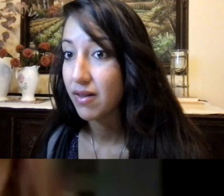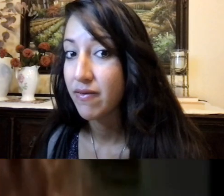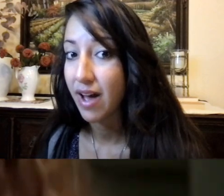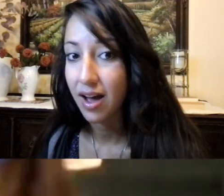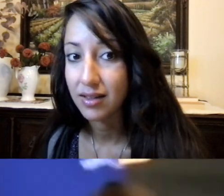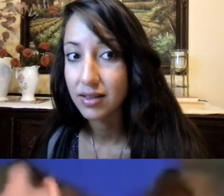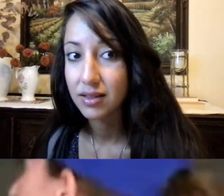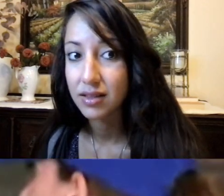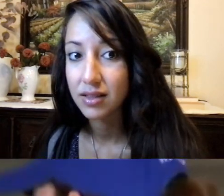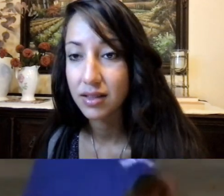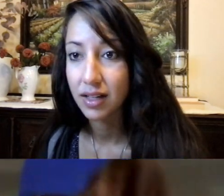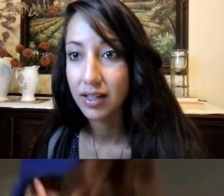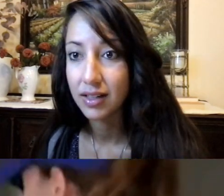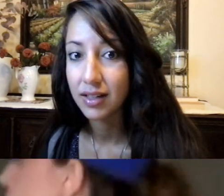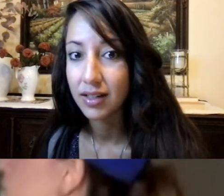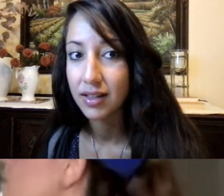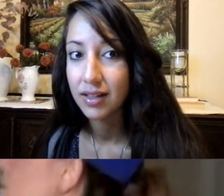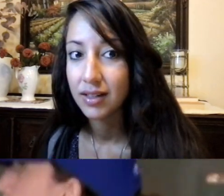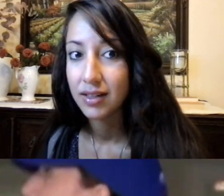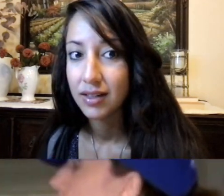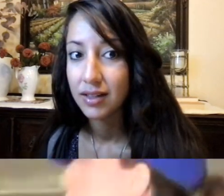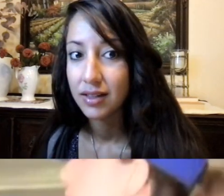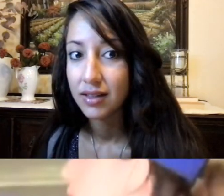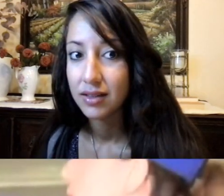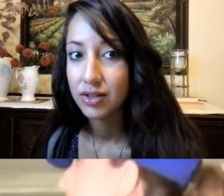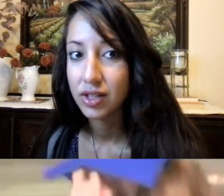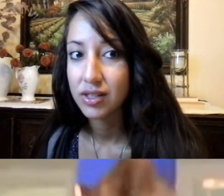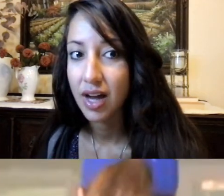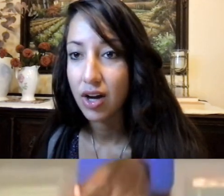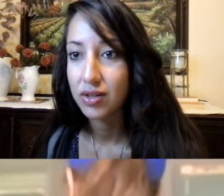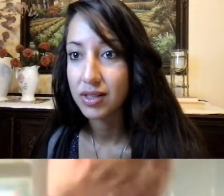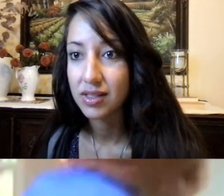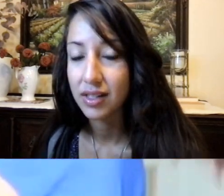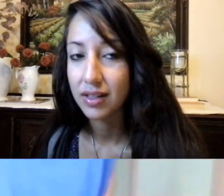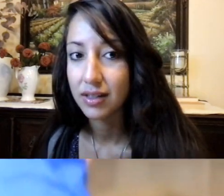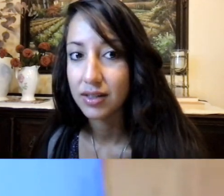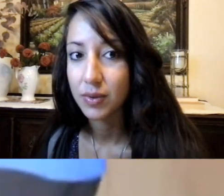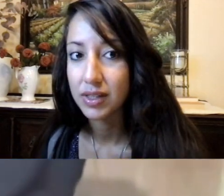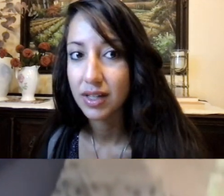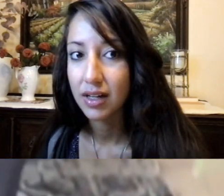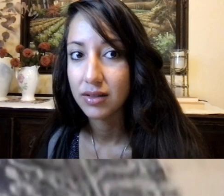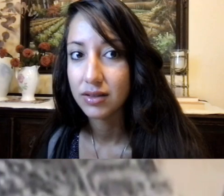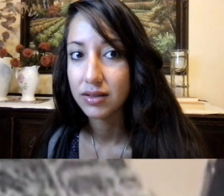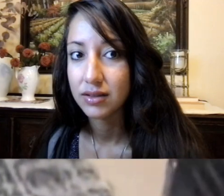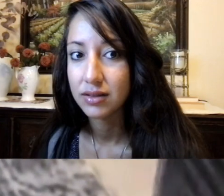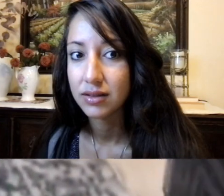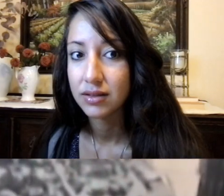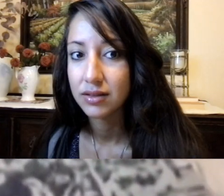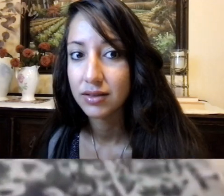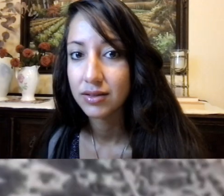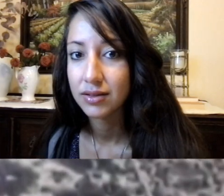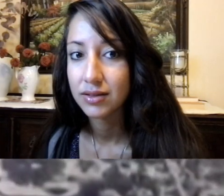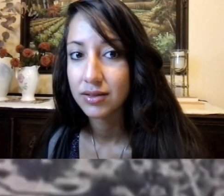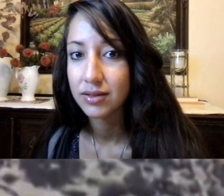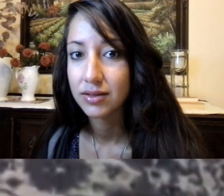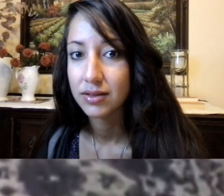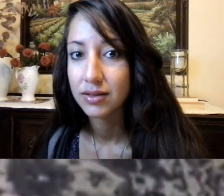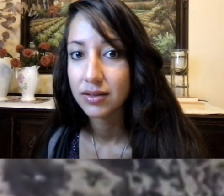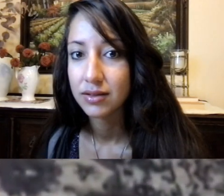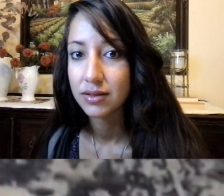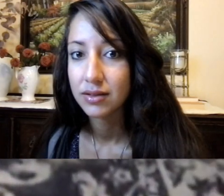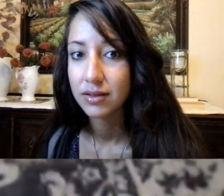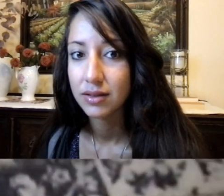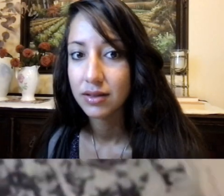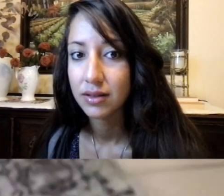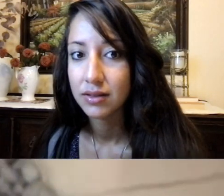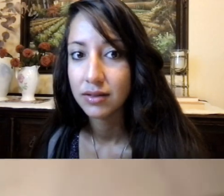receded fast. The water line in here, like, at the bottom of the cabinets. Just hours later, it went down. The place was full of about